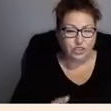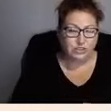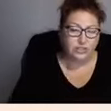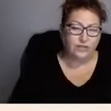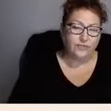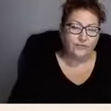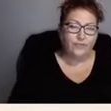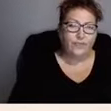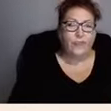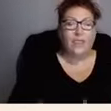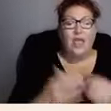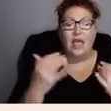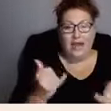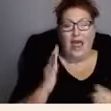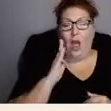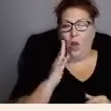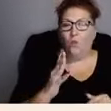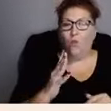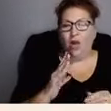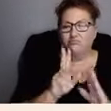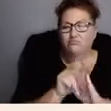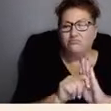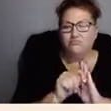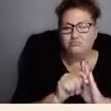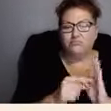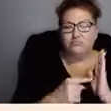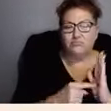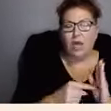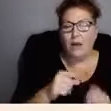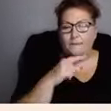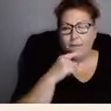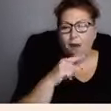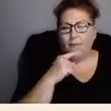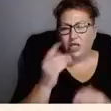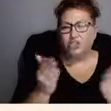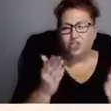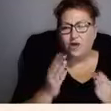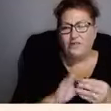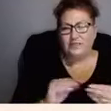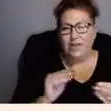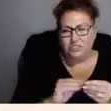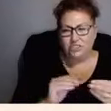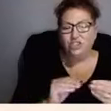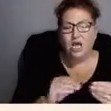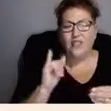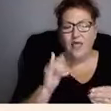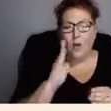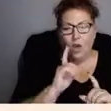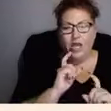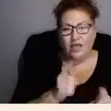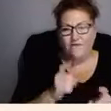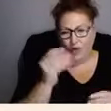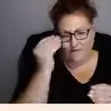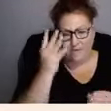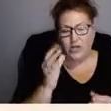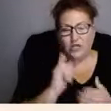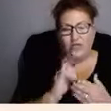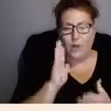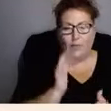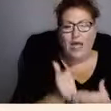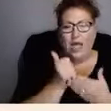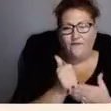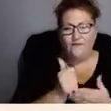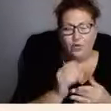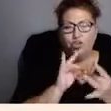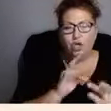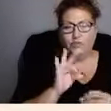I will now play a public service message that I think will also give you information that will be helpful in terms of recognizing